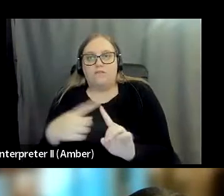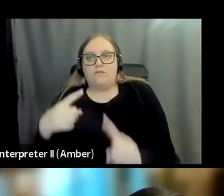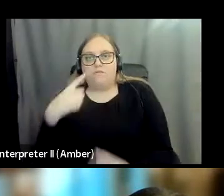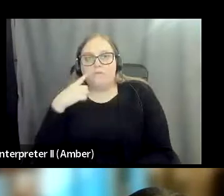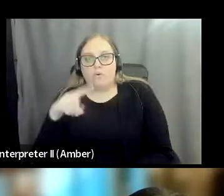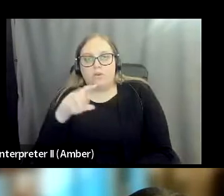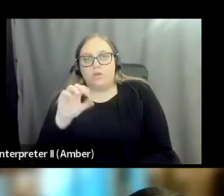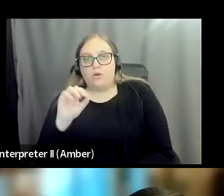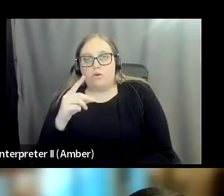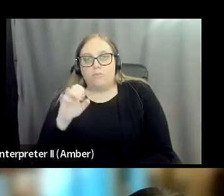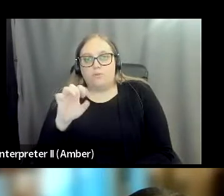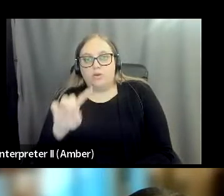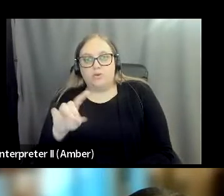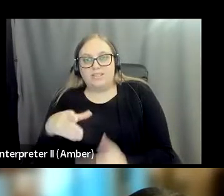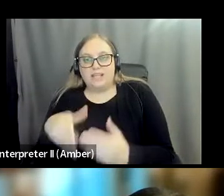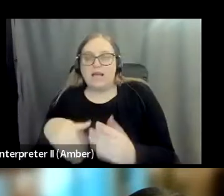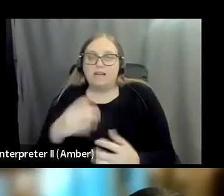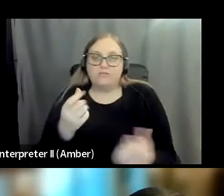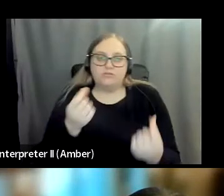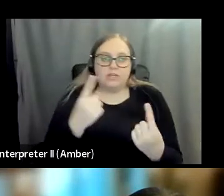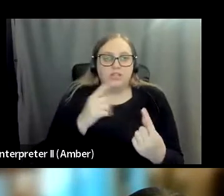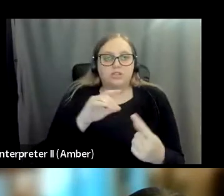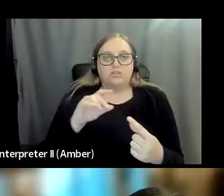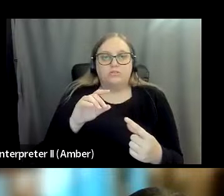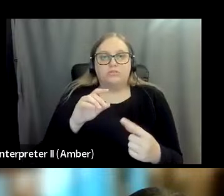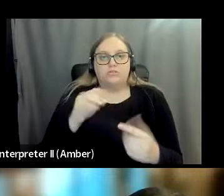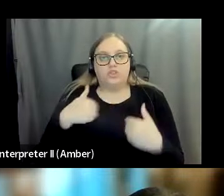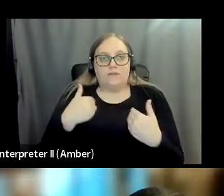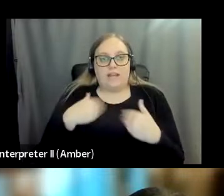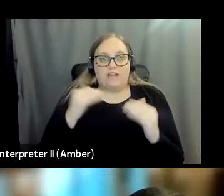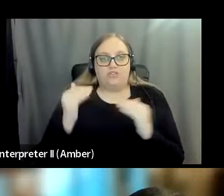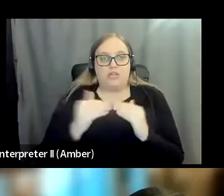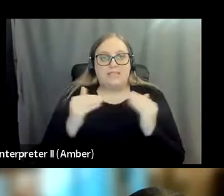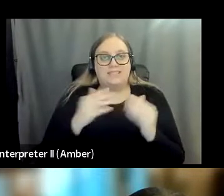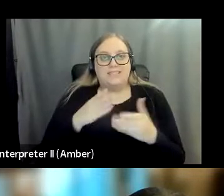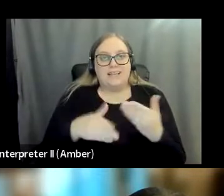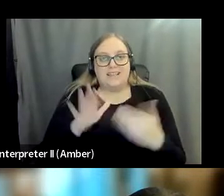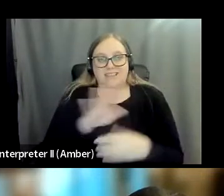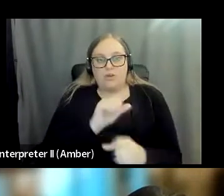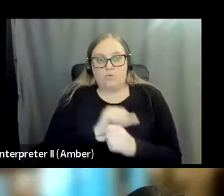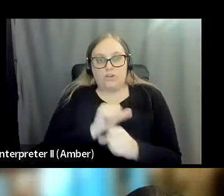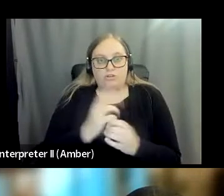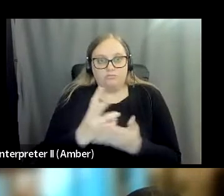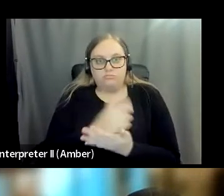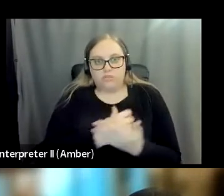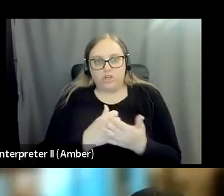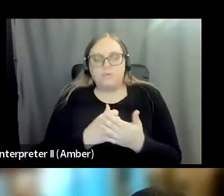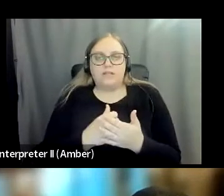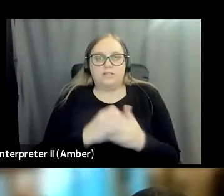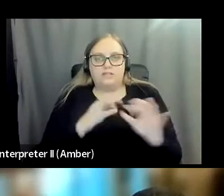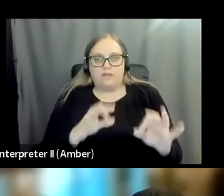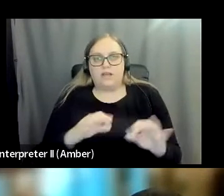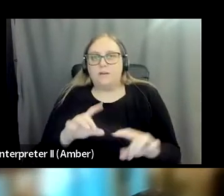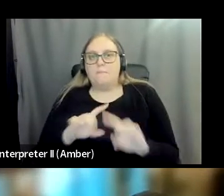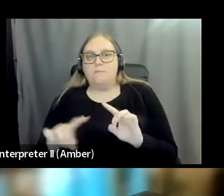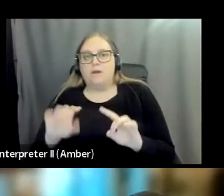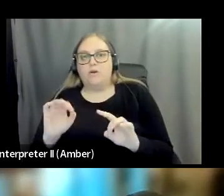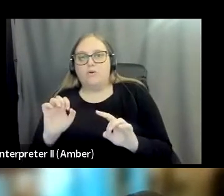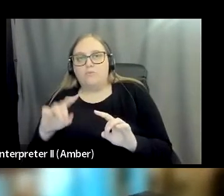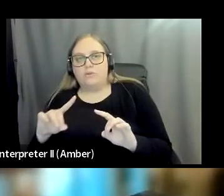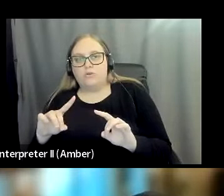side, while on the juvenile justice side, they may be able to complete their work in terms of the procurement side on that. It will not be done on the opioid